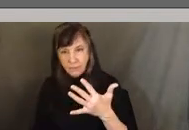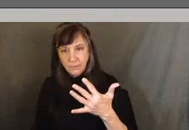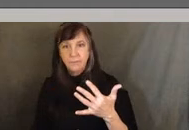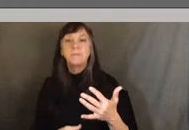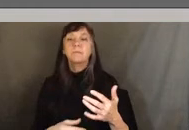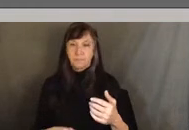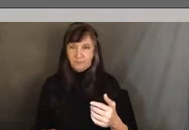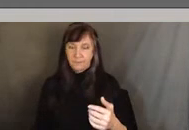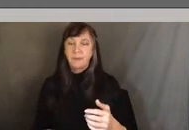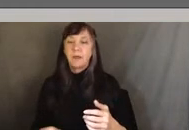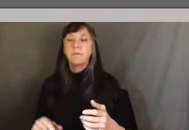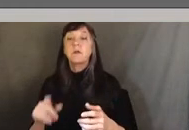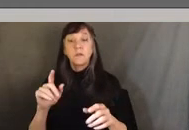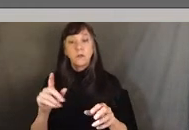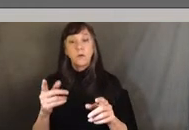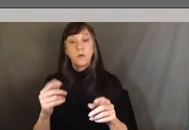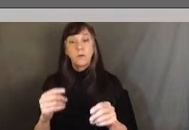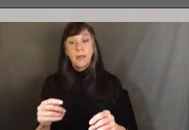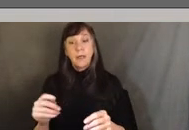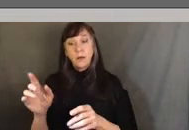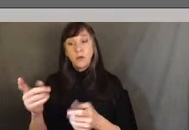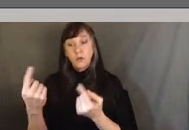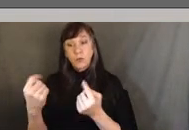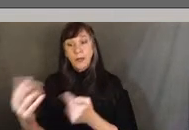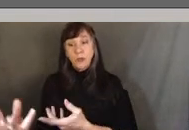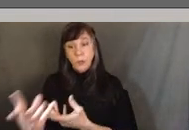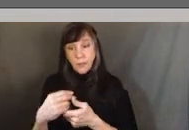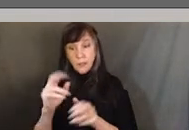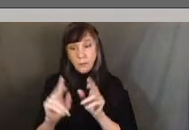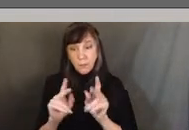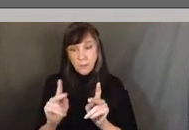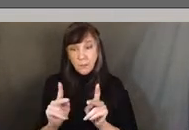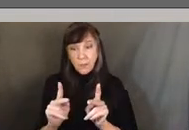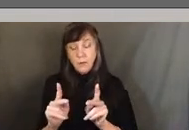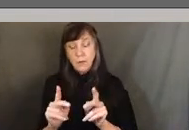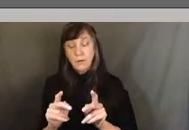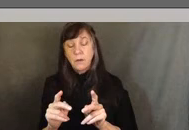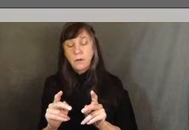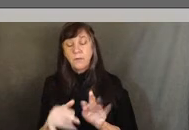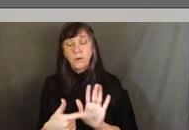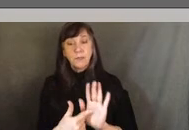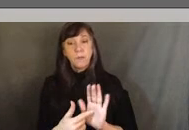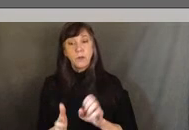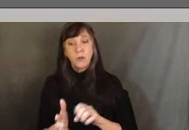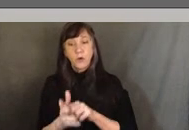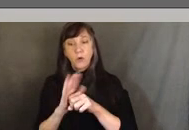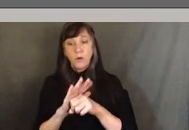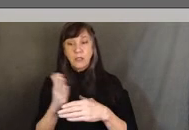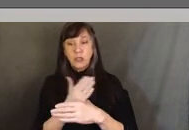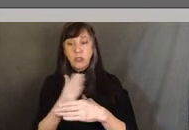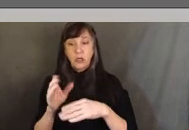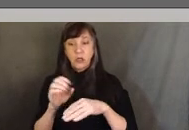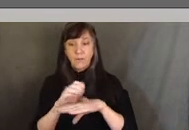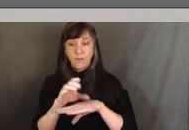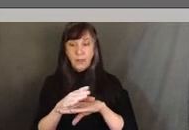where our COVID Shared Process Advisory Committee that Minneapolis Department of